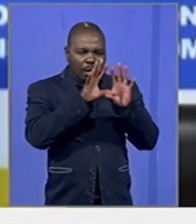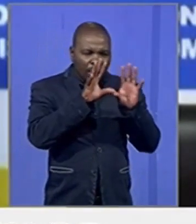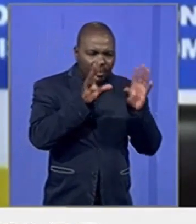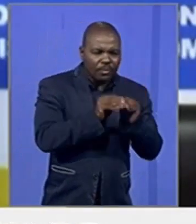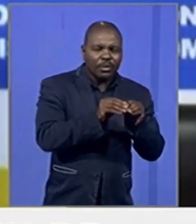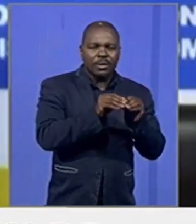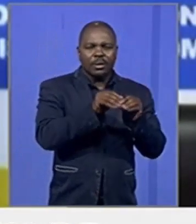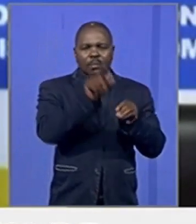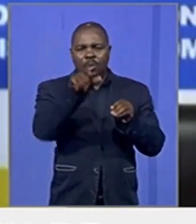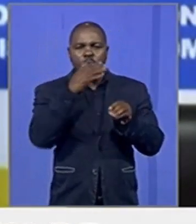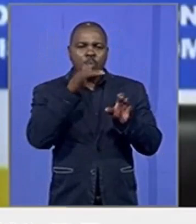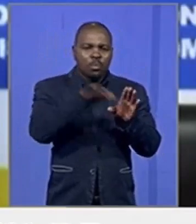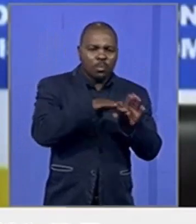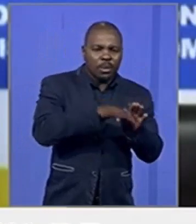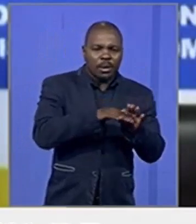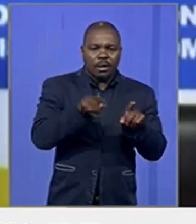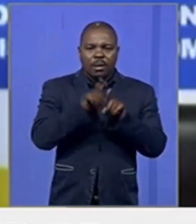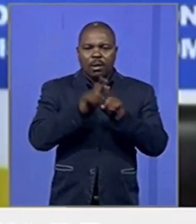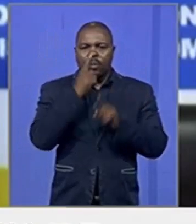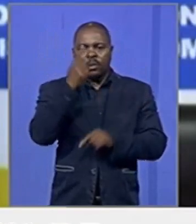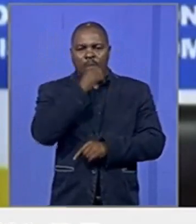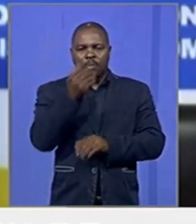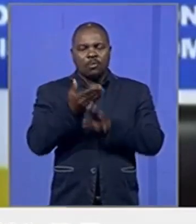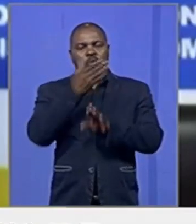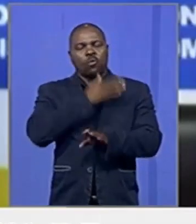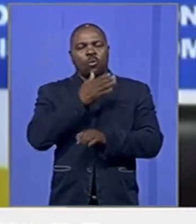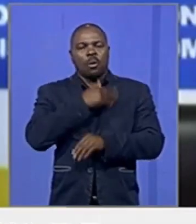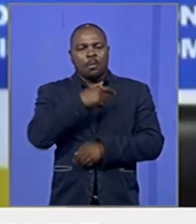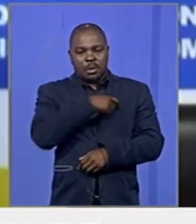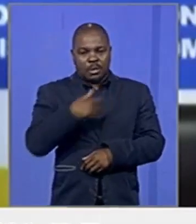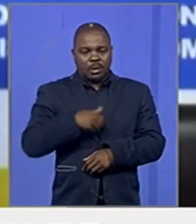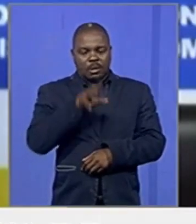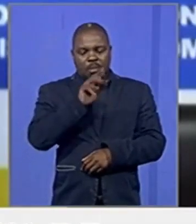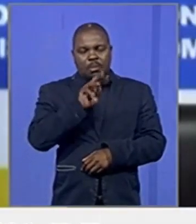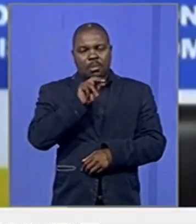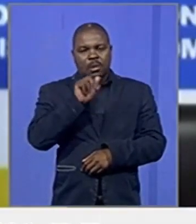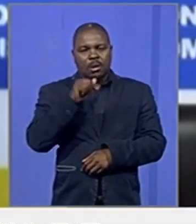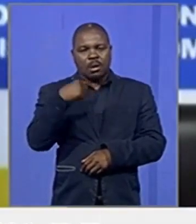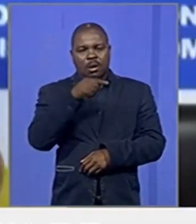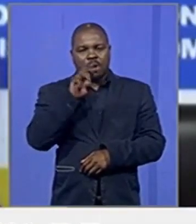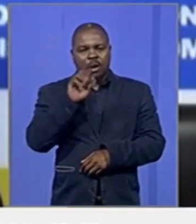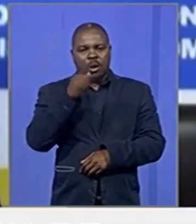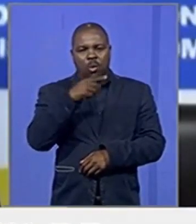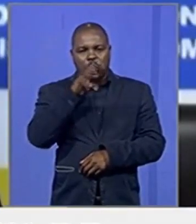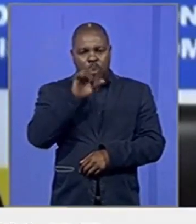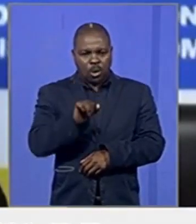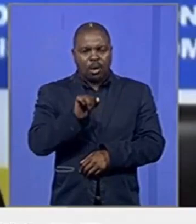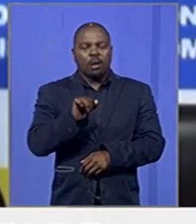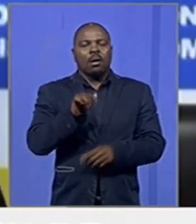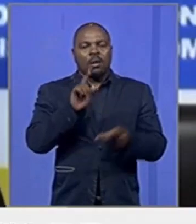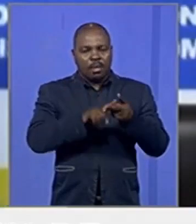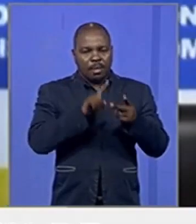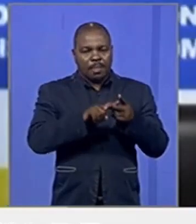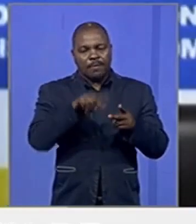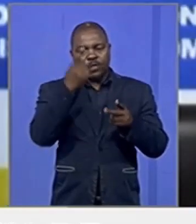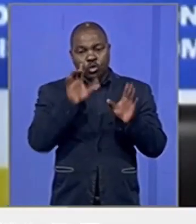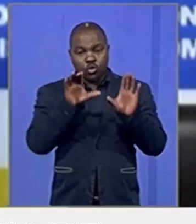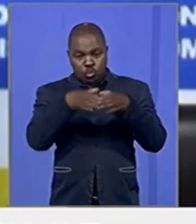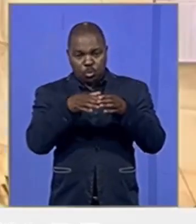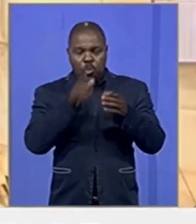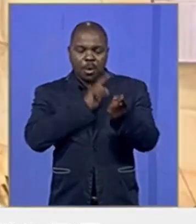participant. Just a day before we were with President Mnangagwa and we went through many things there. And before then, the first group we